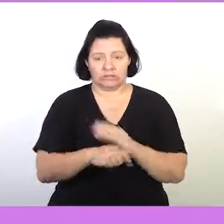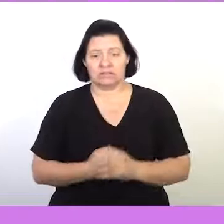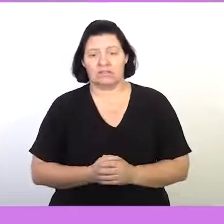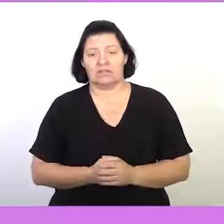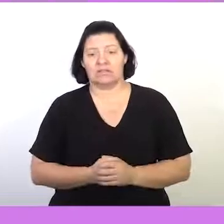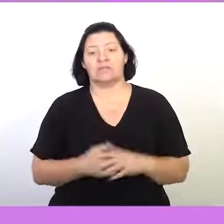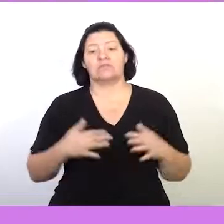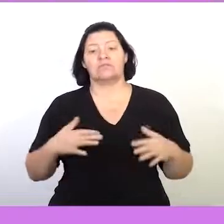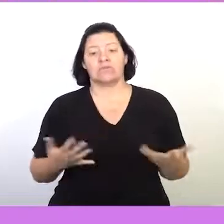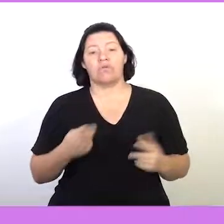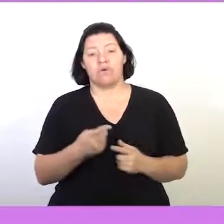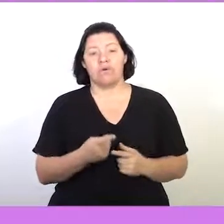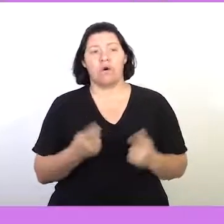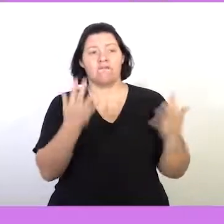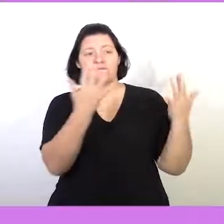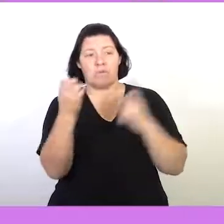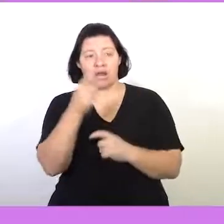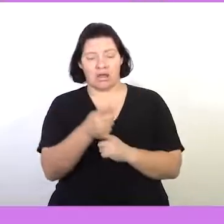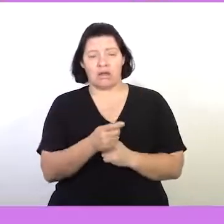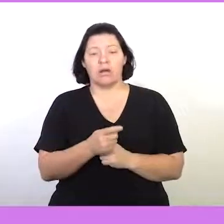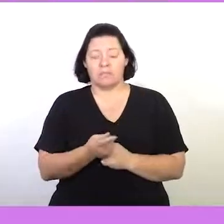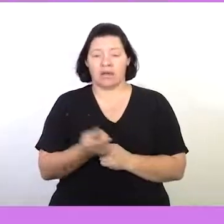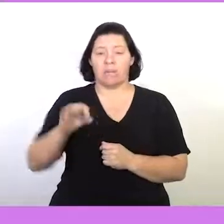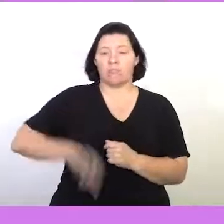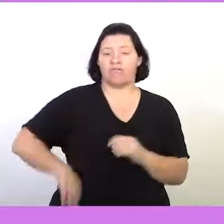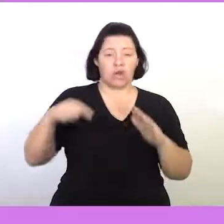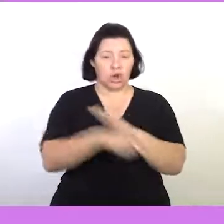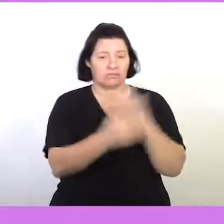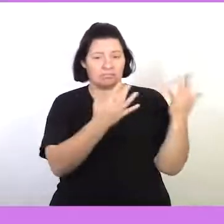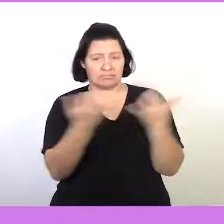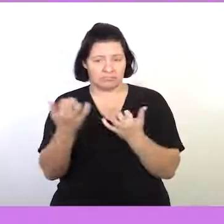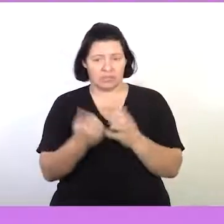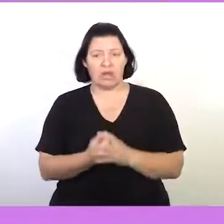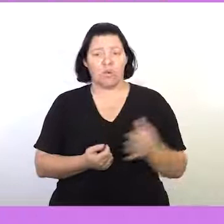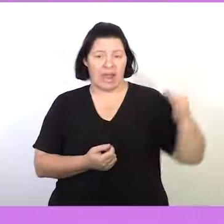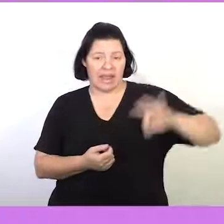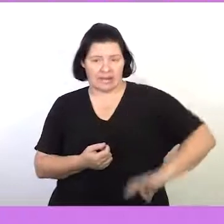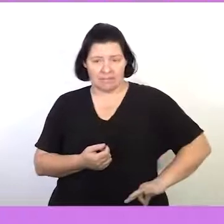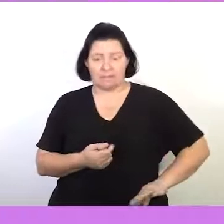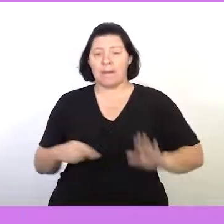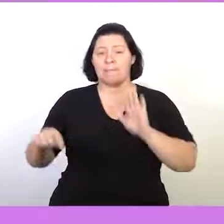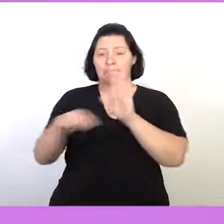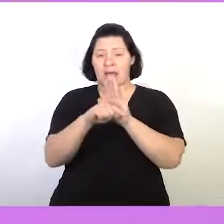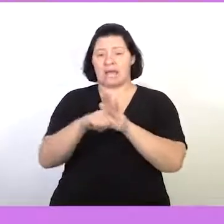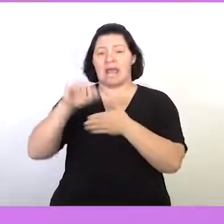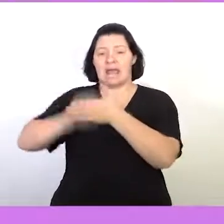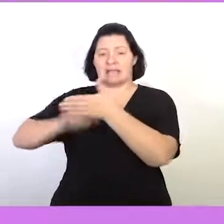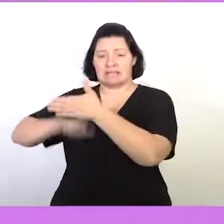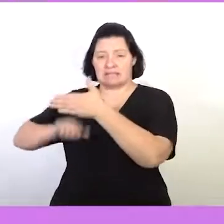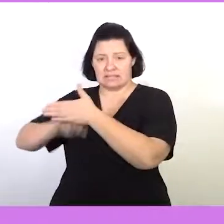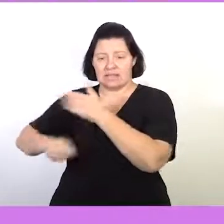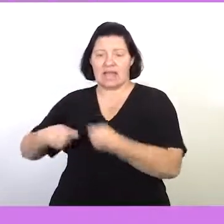also indicated here the formula to calculate your profit or your loss is where you take your income minus all your